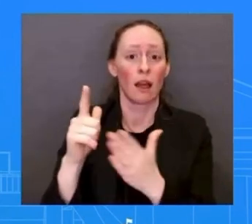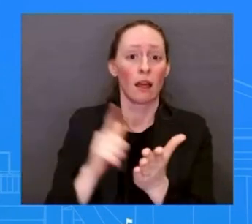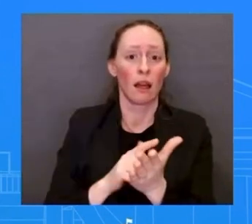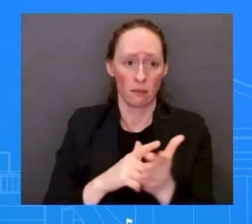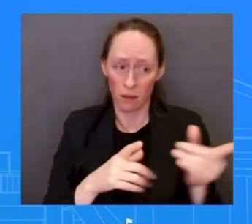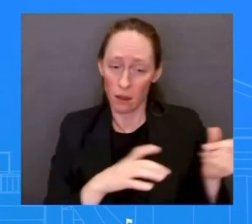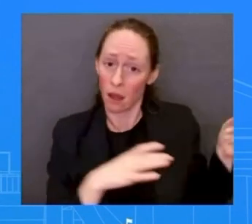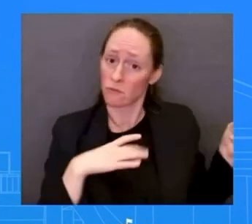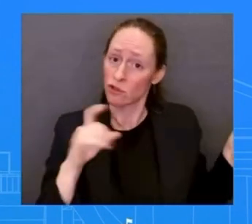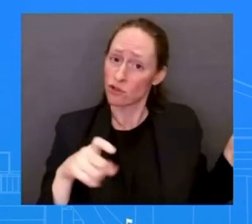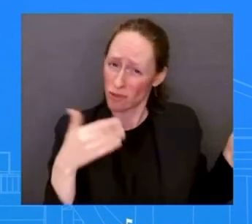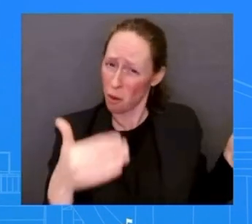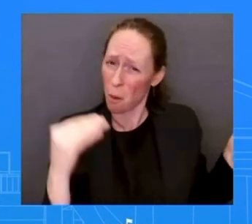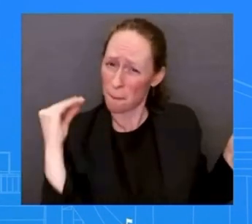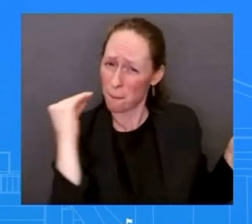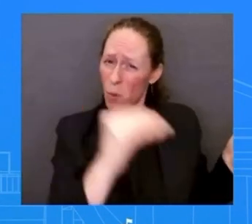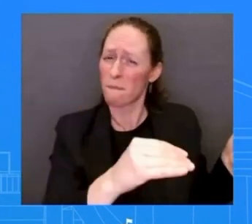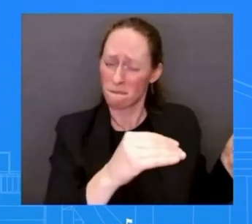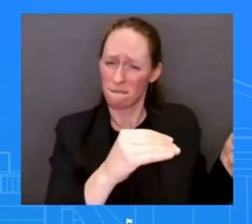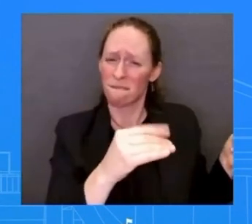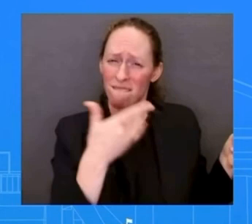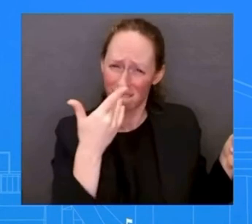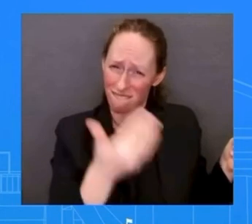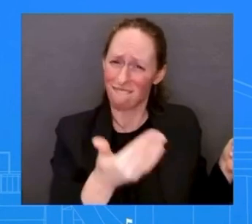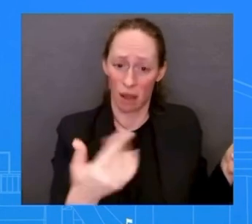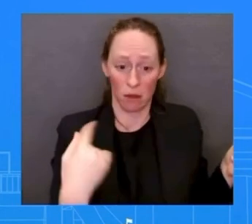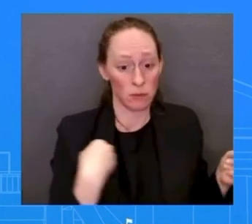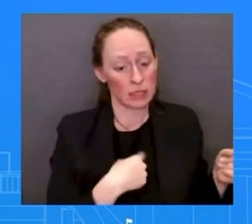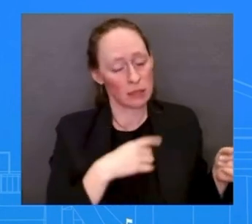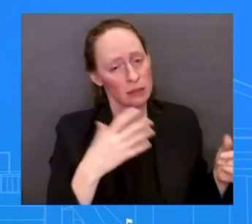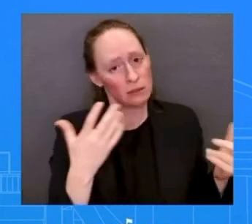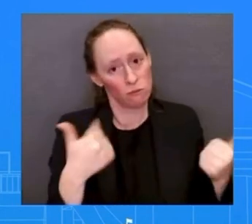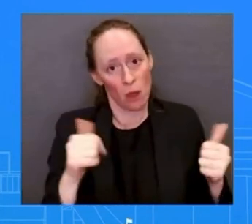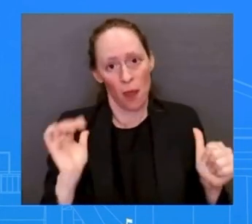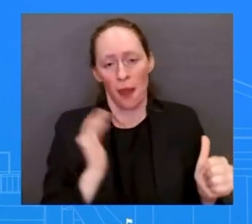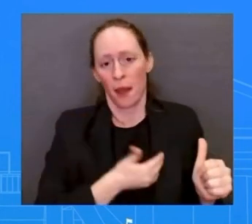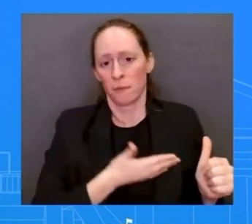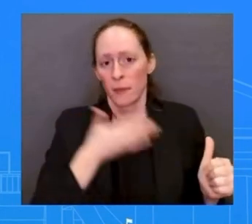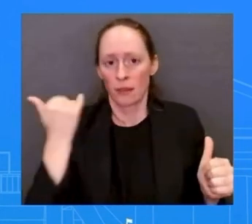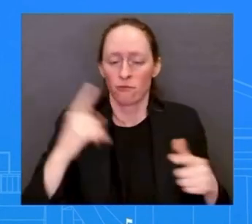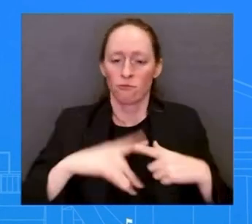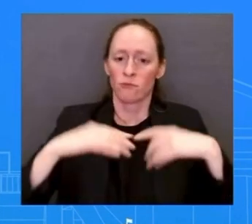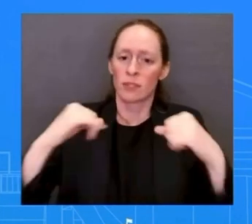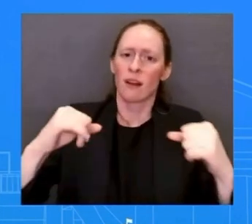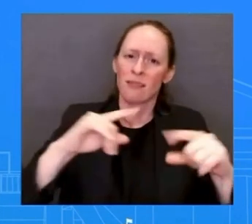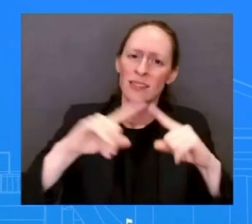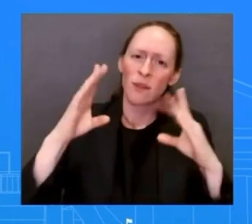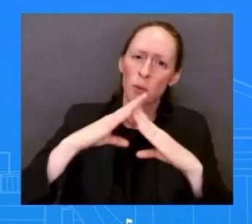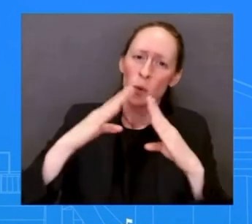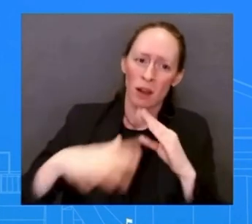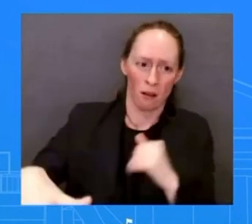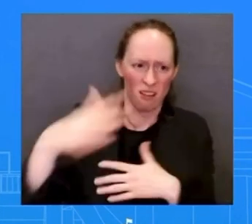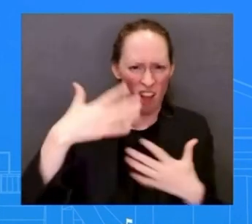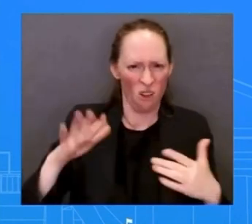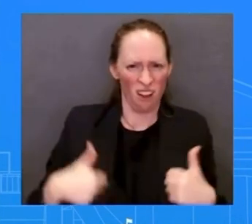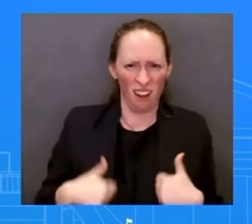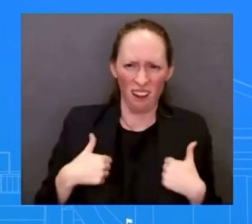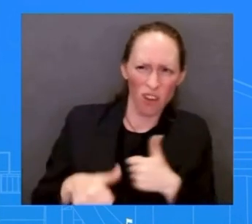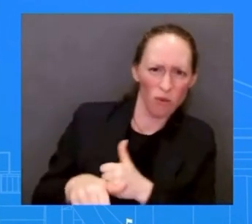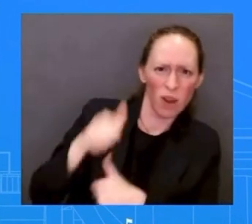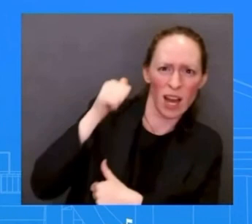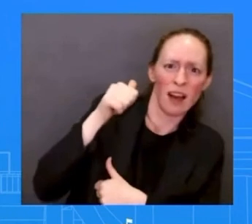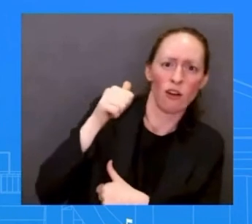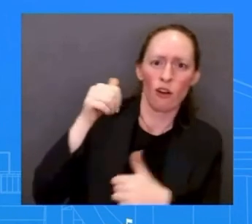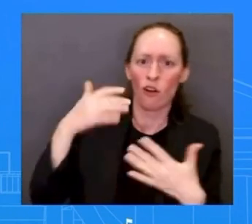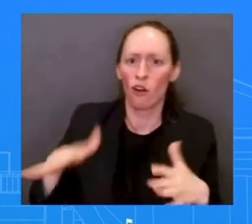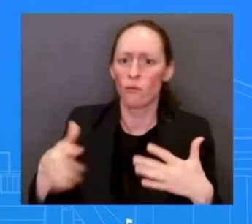And so, we're going to do everything that we can to protect these vulnerable communities, as the president has been doing since day one. The court tries to distinguish